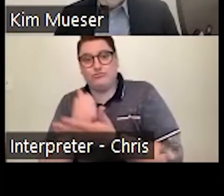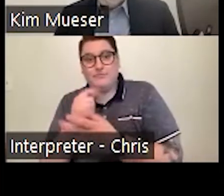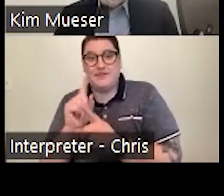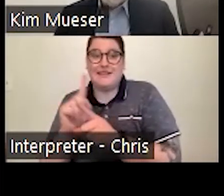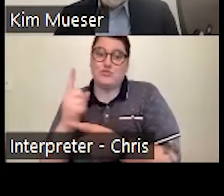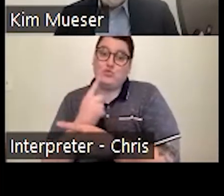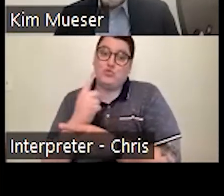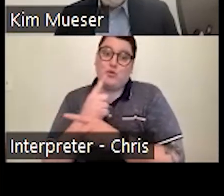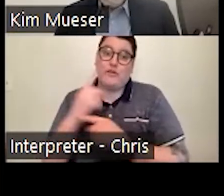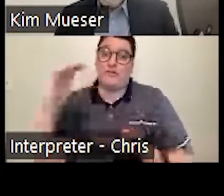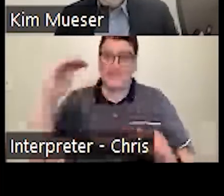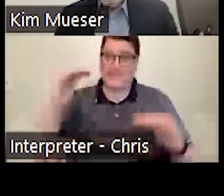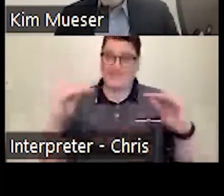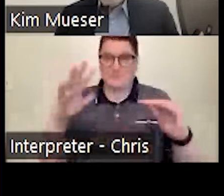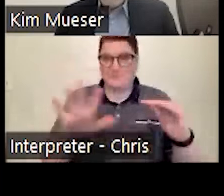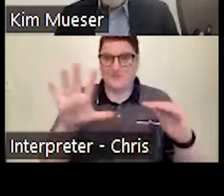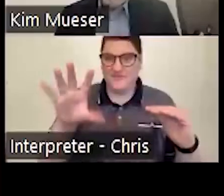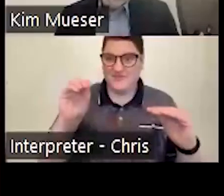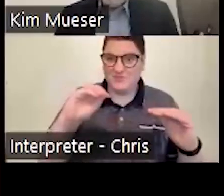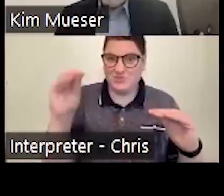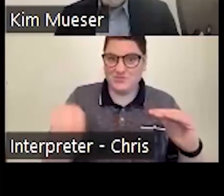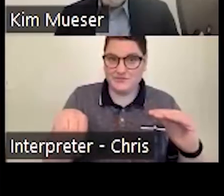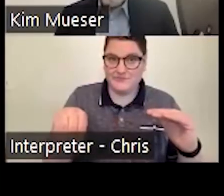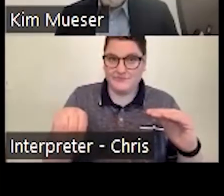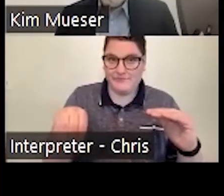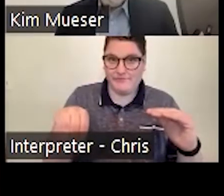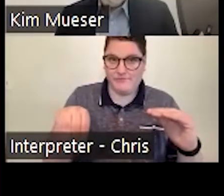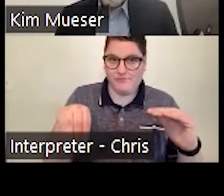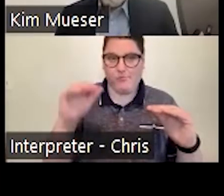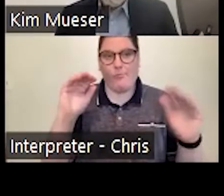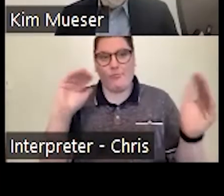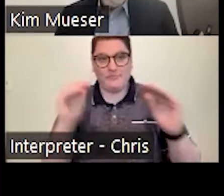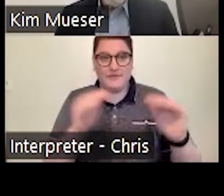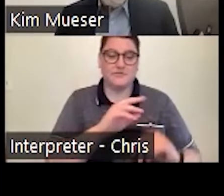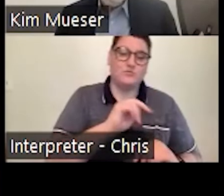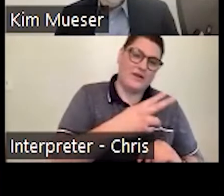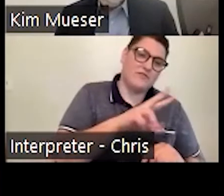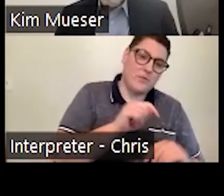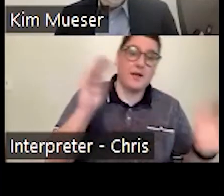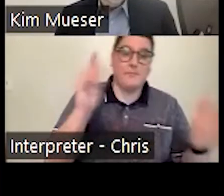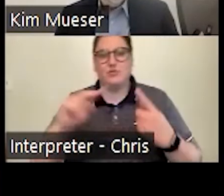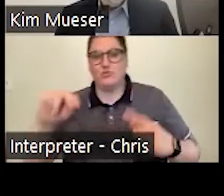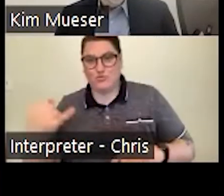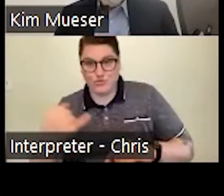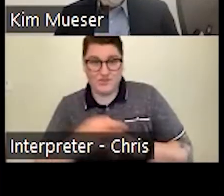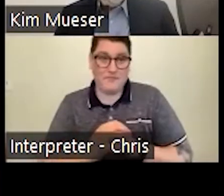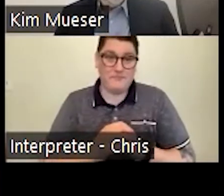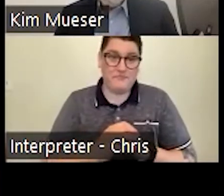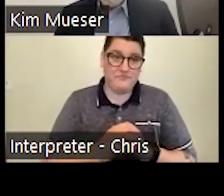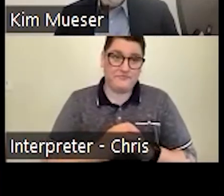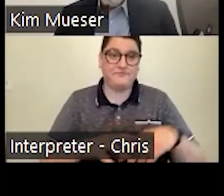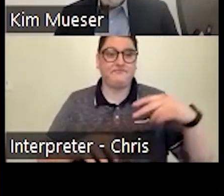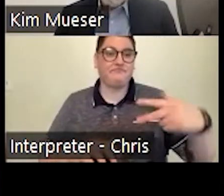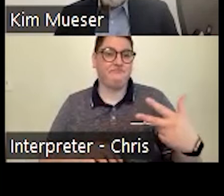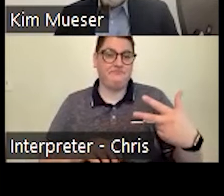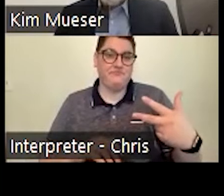50%, if you compare the New Hampshire-Vermont study with the New Jersey study. And there were no differences in the